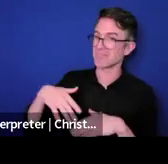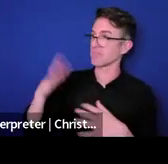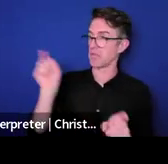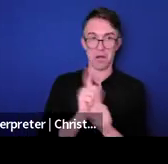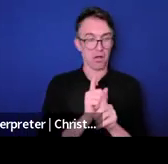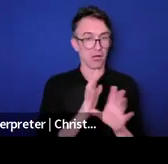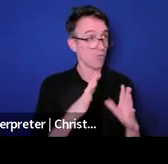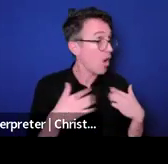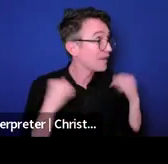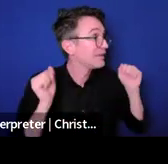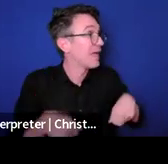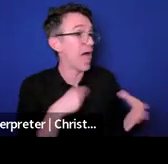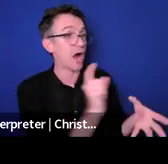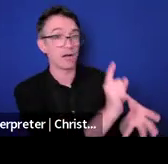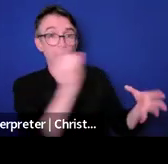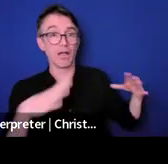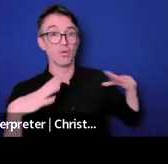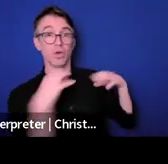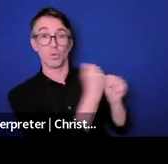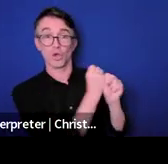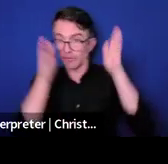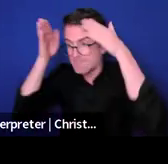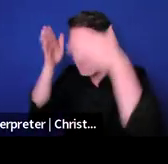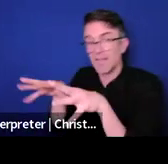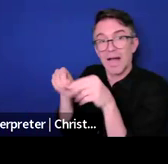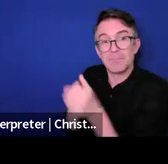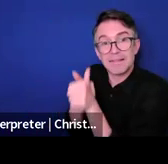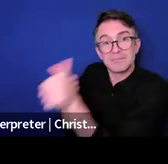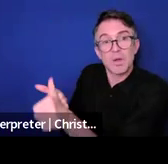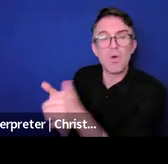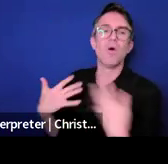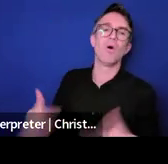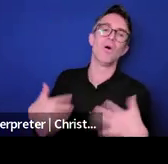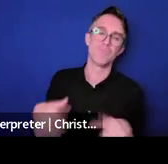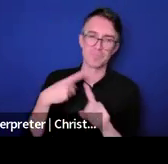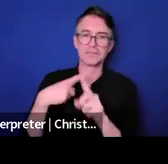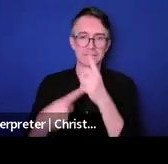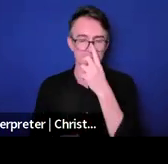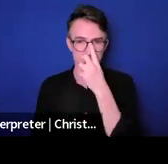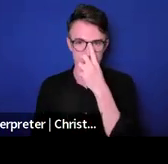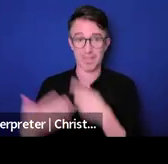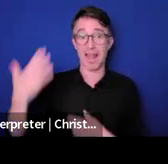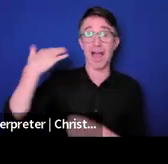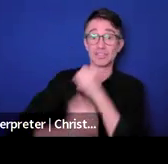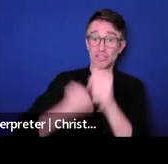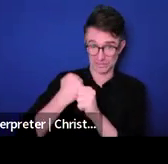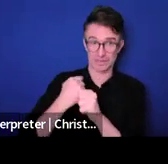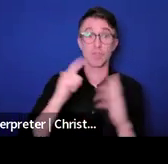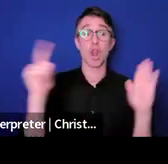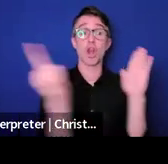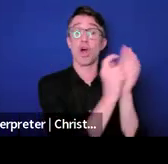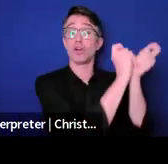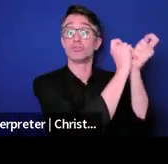amendments that introduced shortened work hours for mothers who care for children under the age of